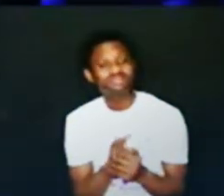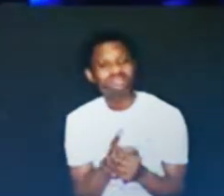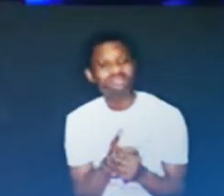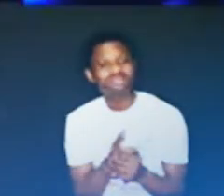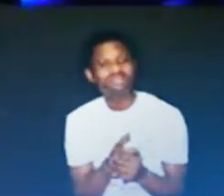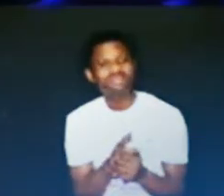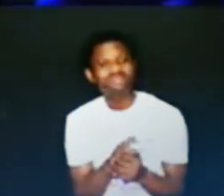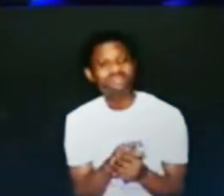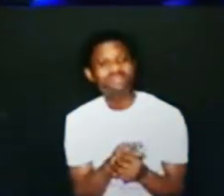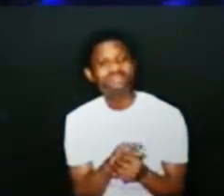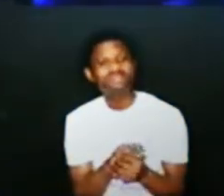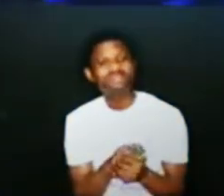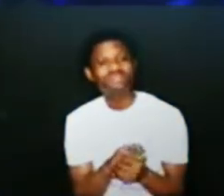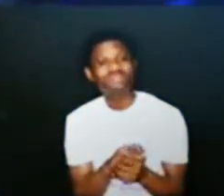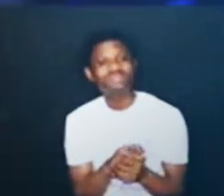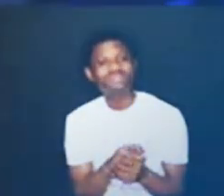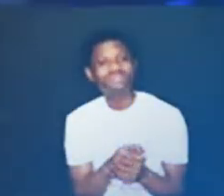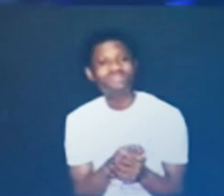thinking about